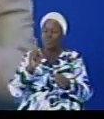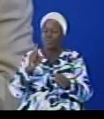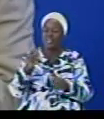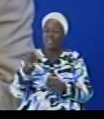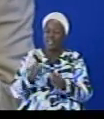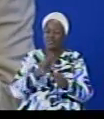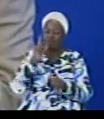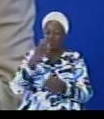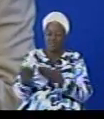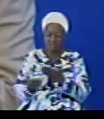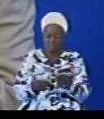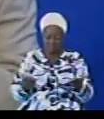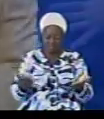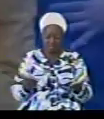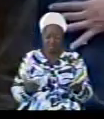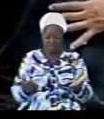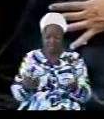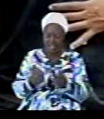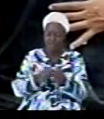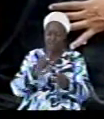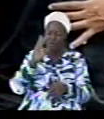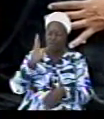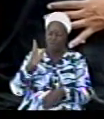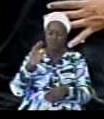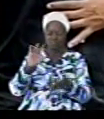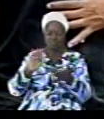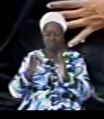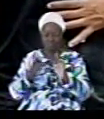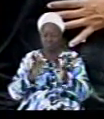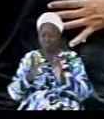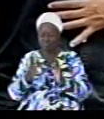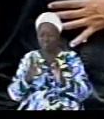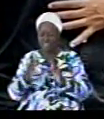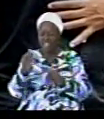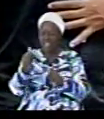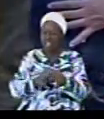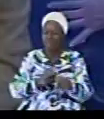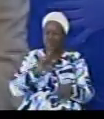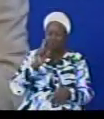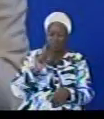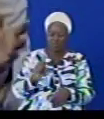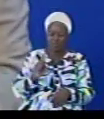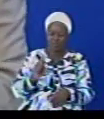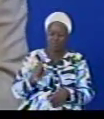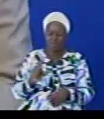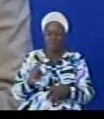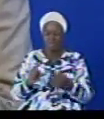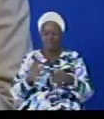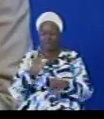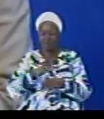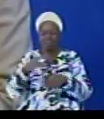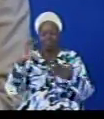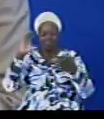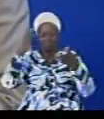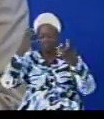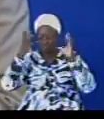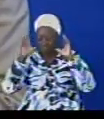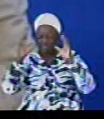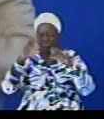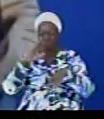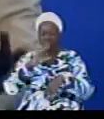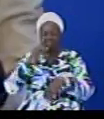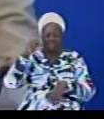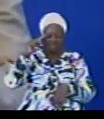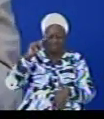everyone here, everyone online, everyone over the radio, over the